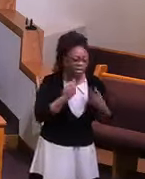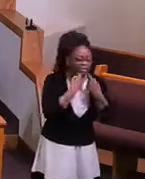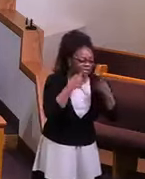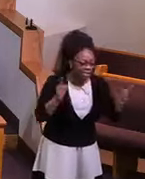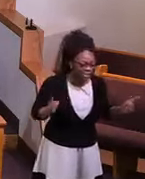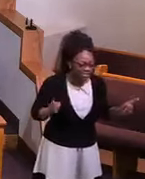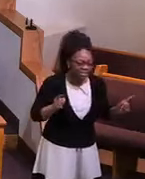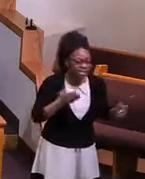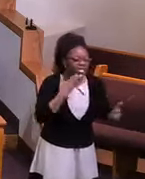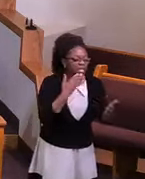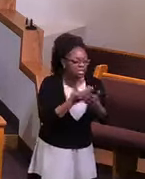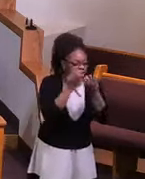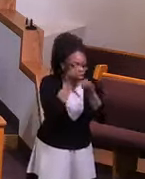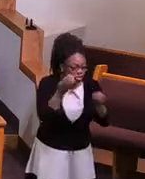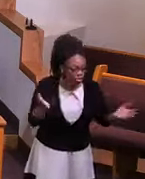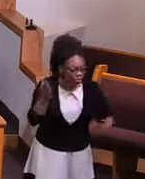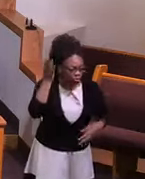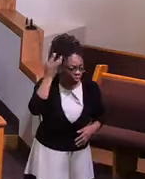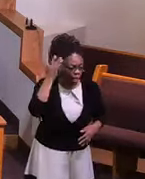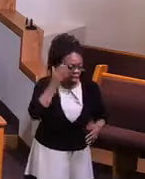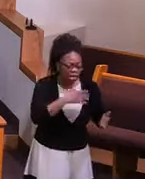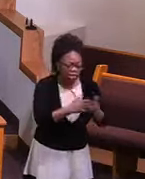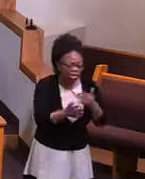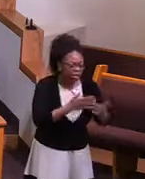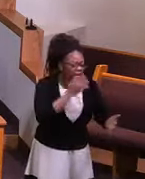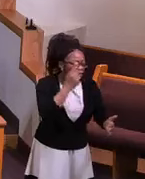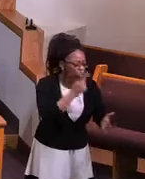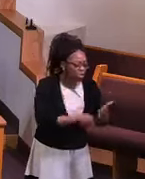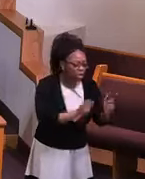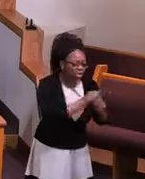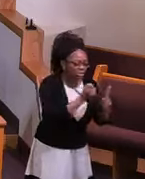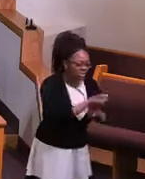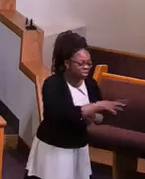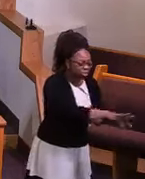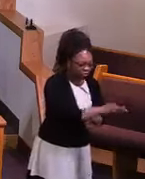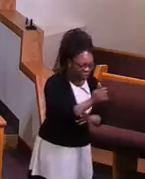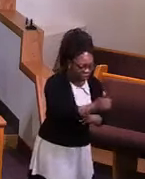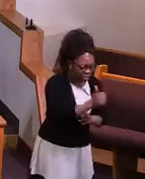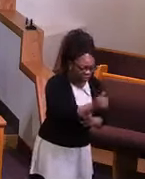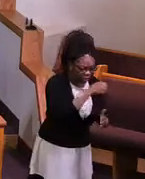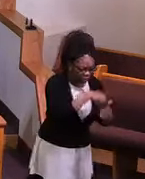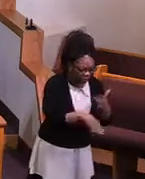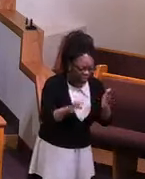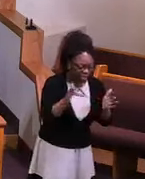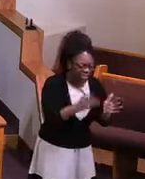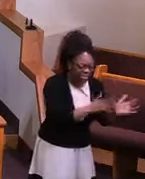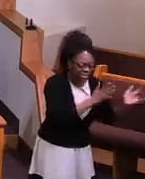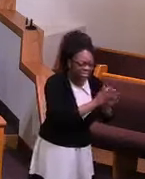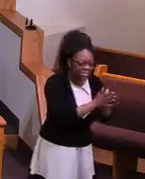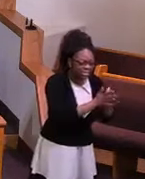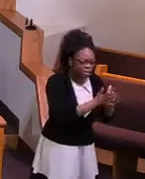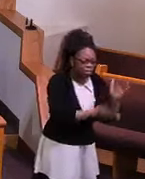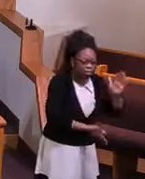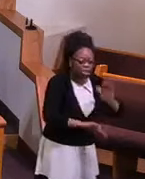This is good news, because no matter what condition you find yourself in, Jesus will lead the